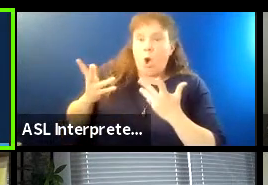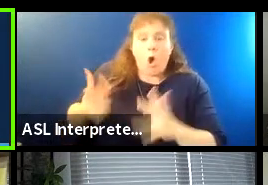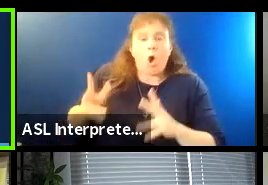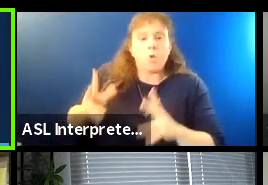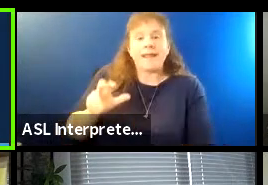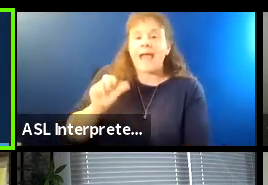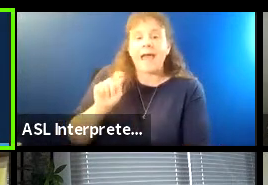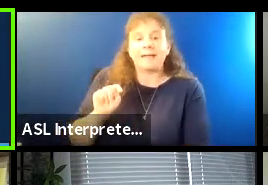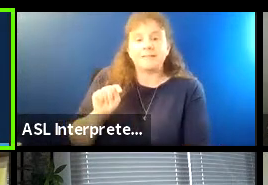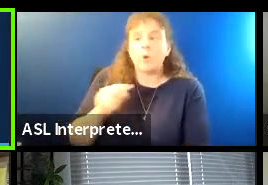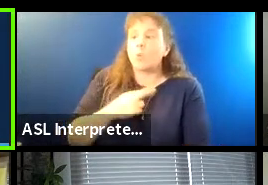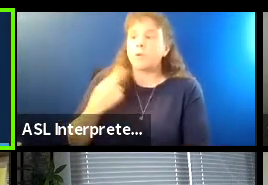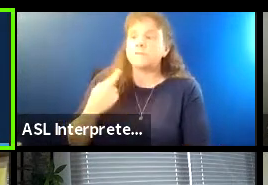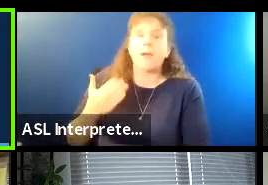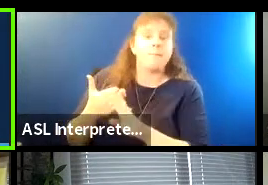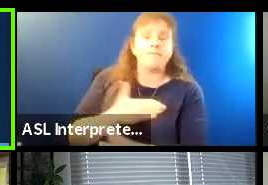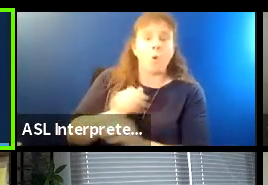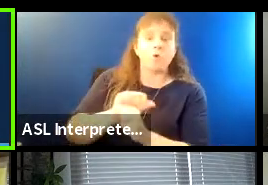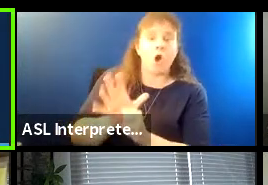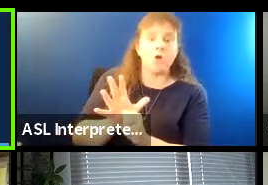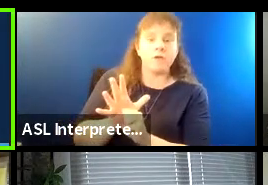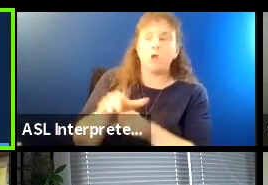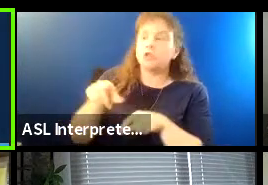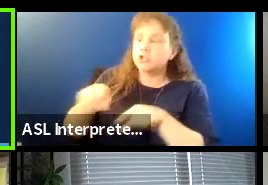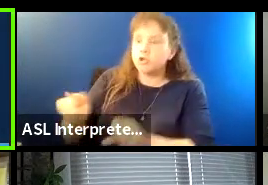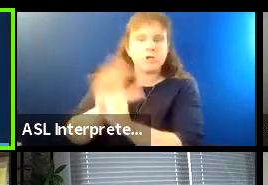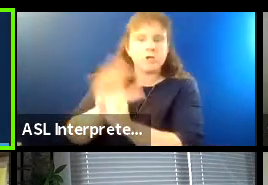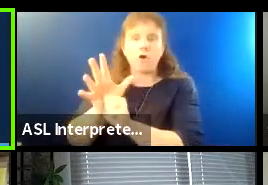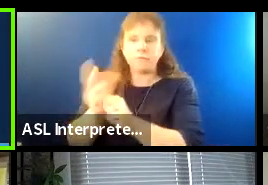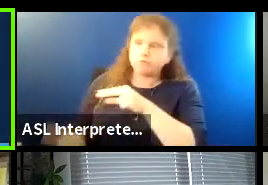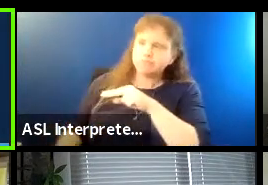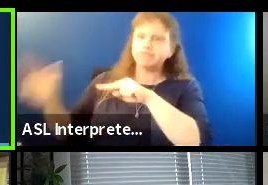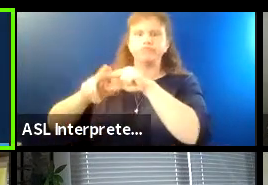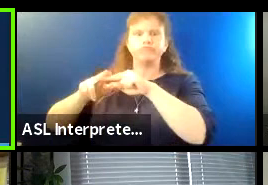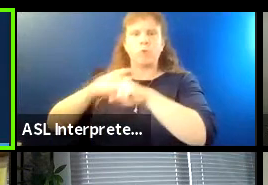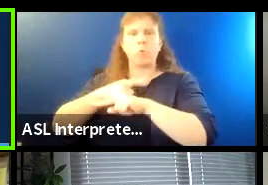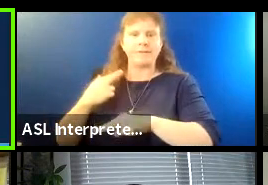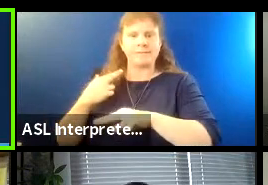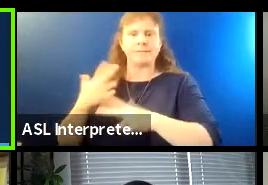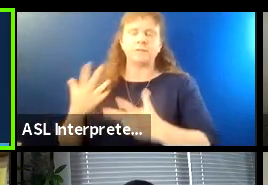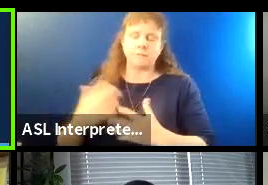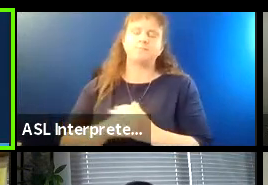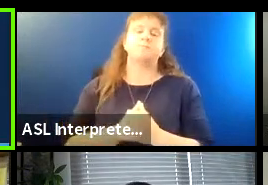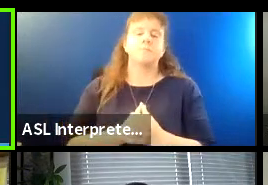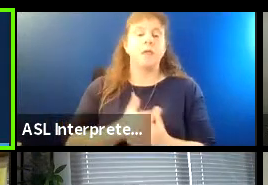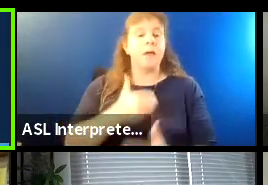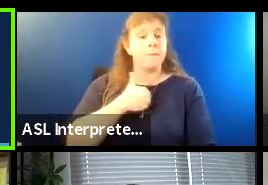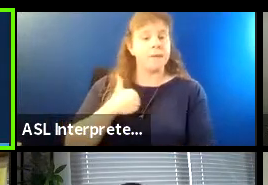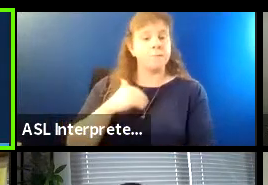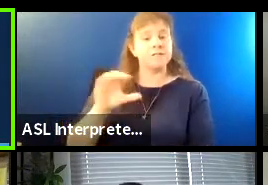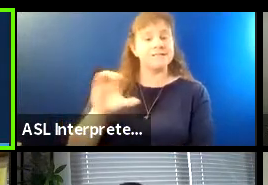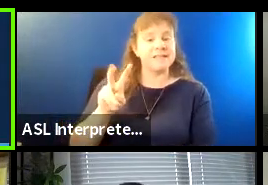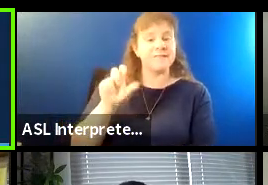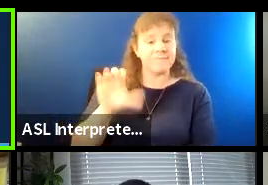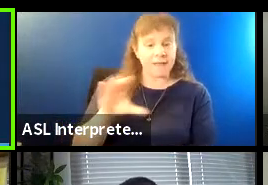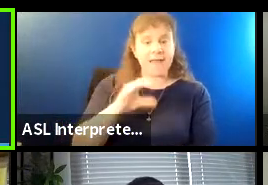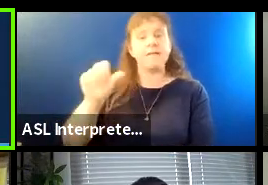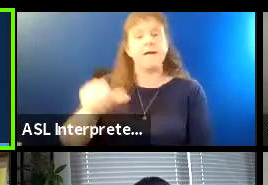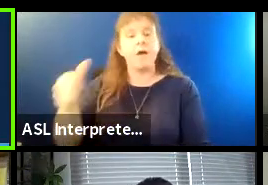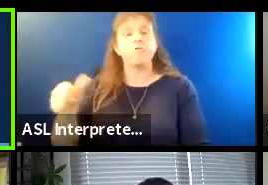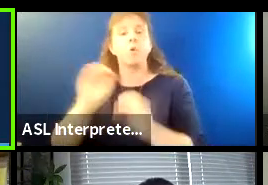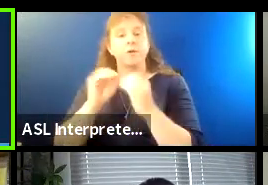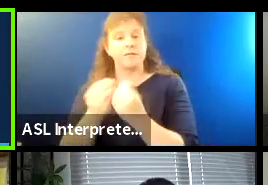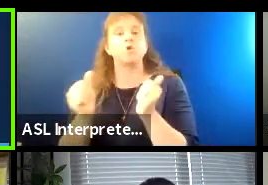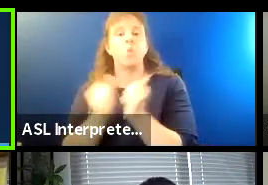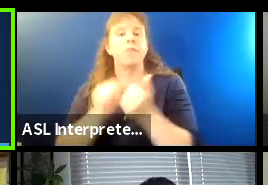the pandemic and at greater risk during it. As members of CVAC and other organizations with community